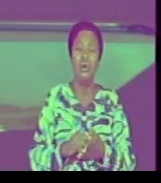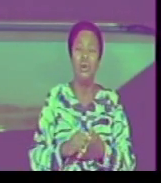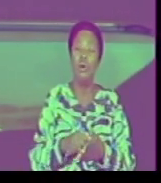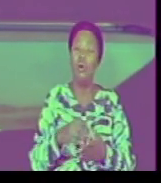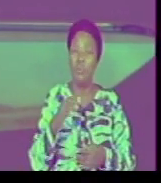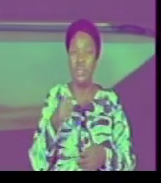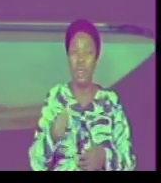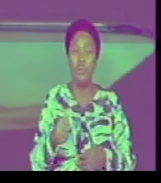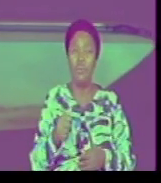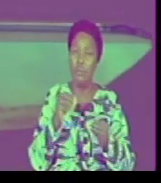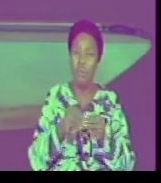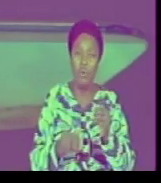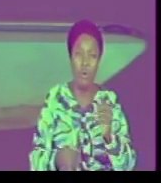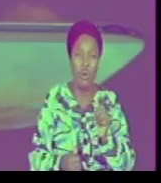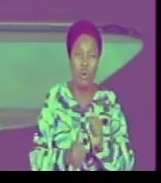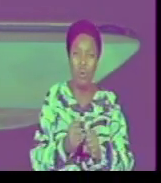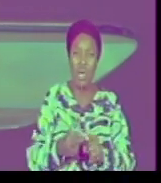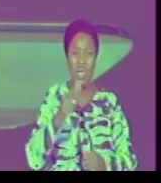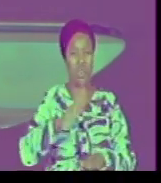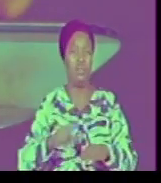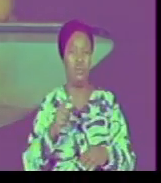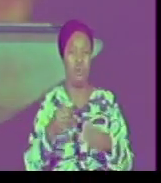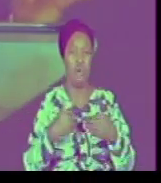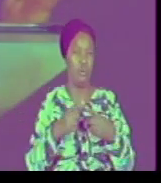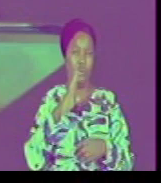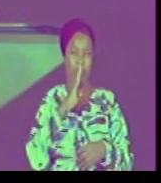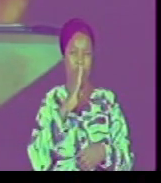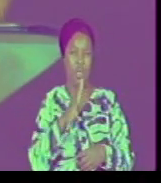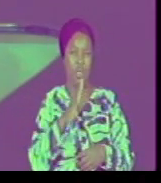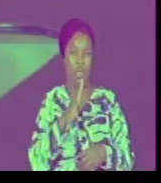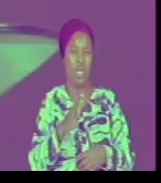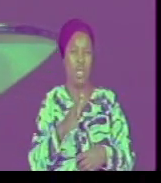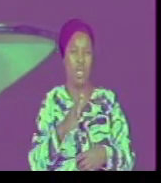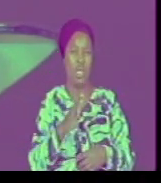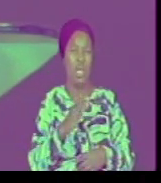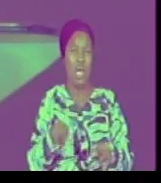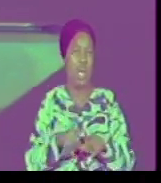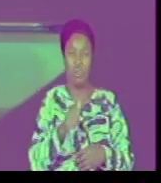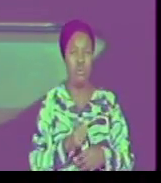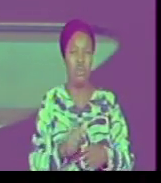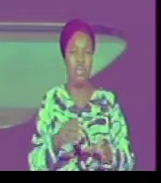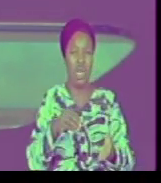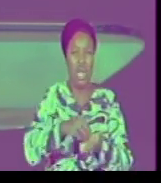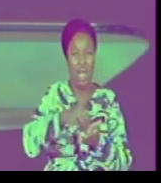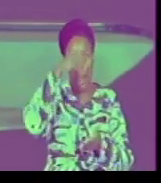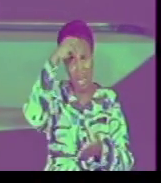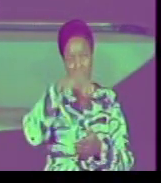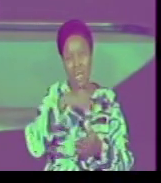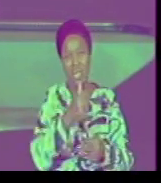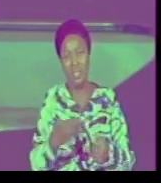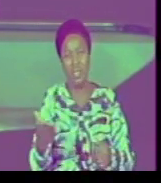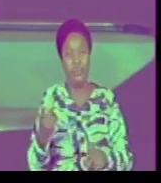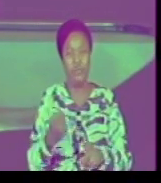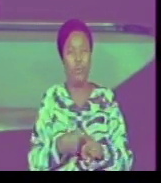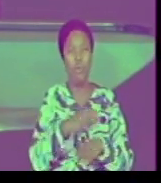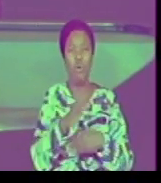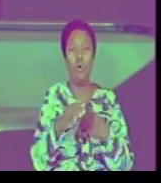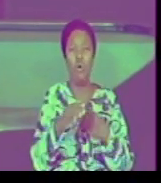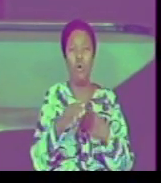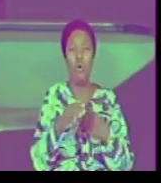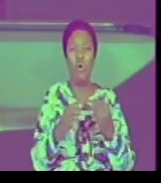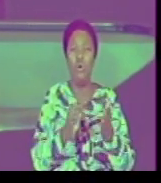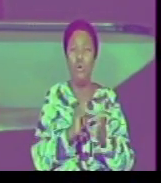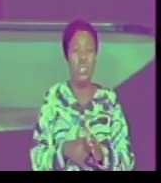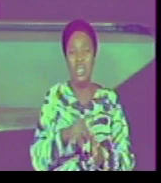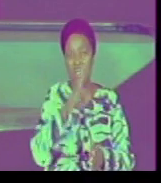than he ought to think. As if I cannot learn anything from Aquila and Priscilla. I'm eloquent, I'm